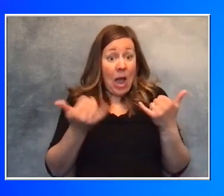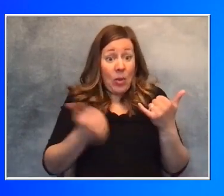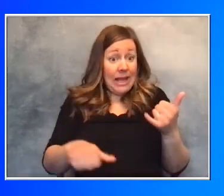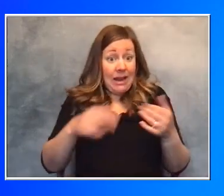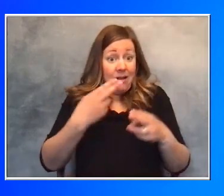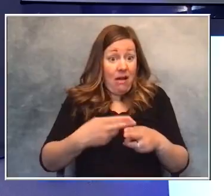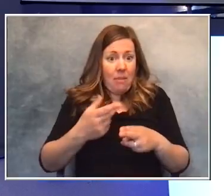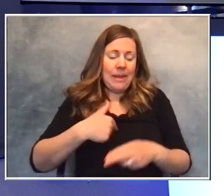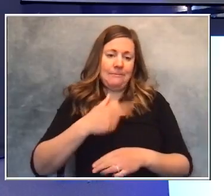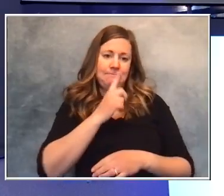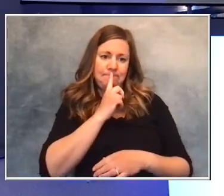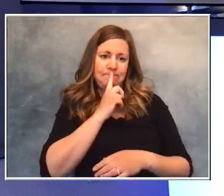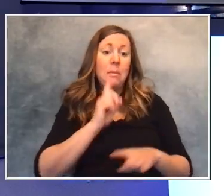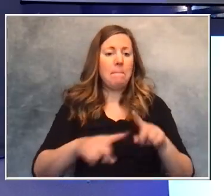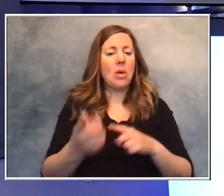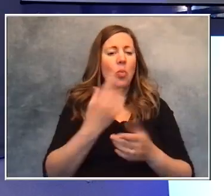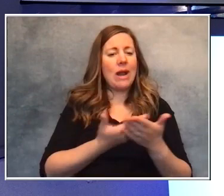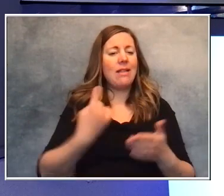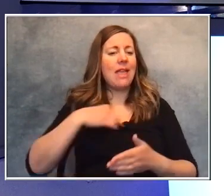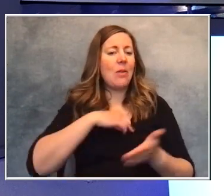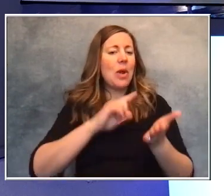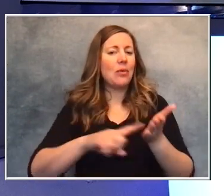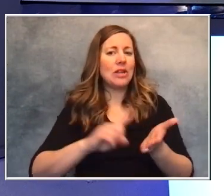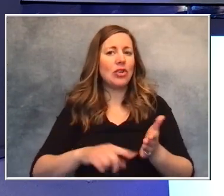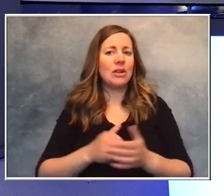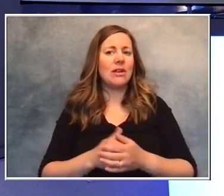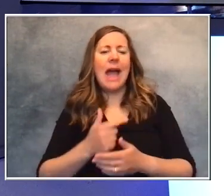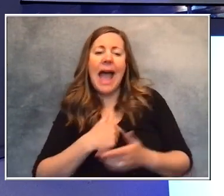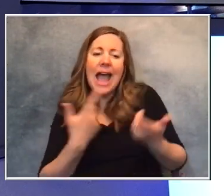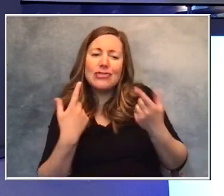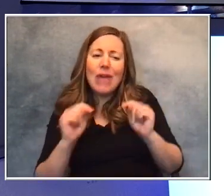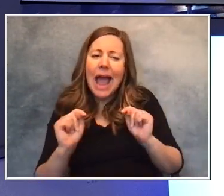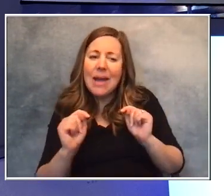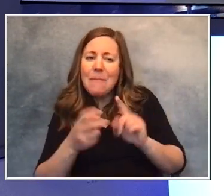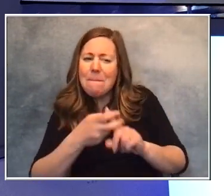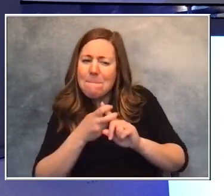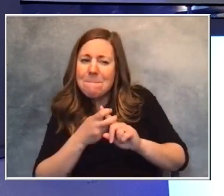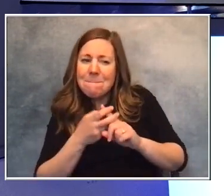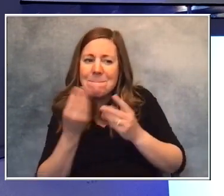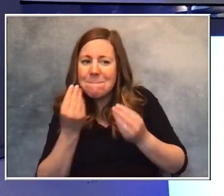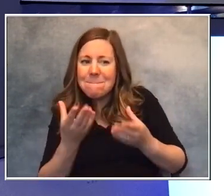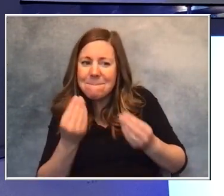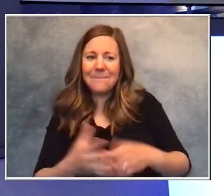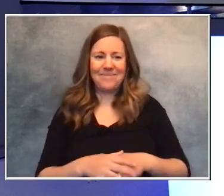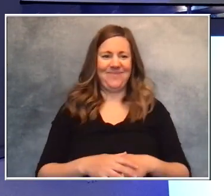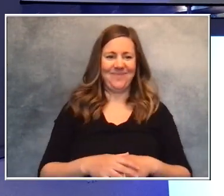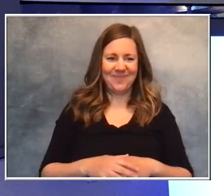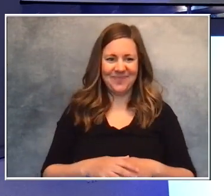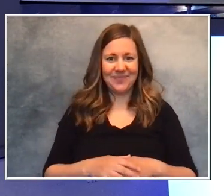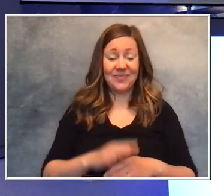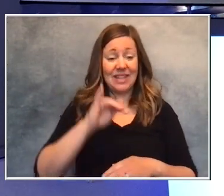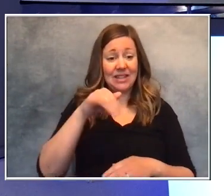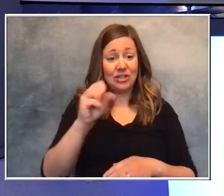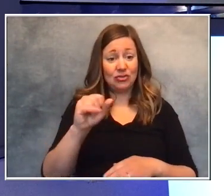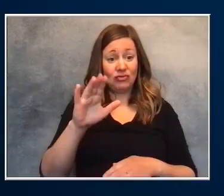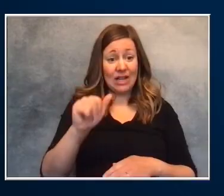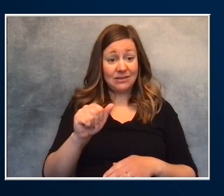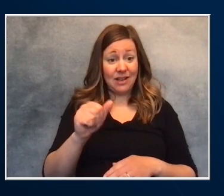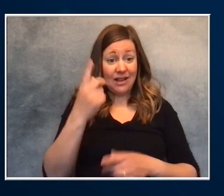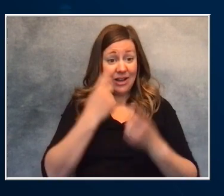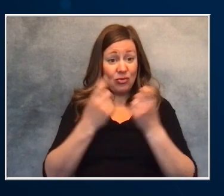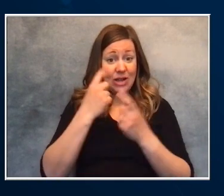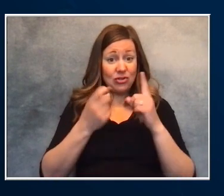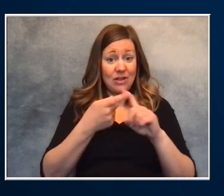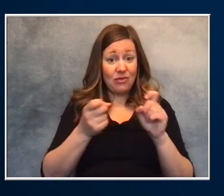one of the things we're looking at. Yeah. I try to get a little bit out there. All right. Jessica, do we have any questions from reporters or